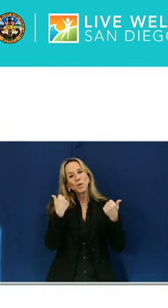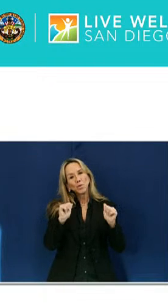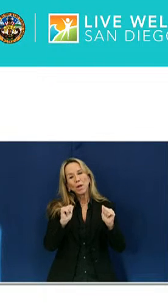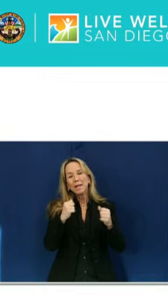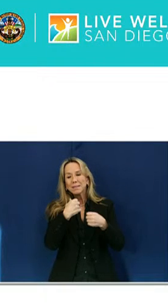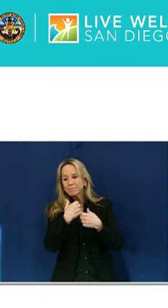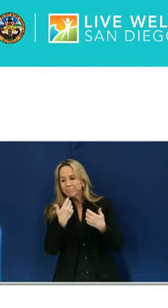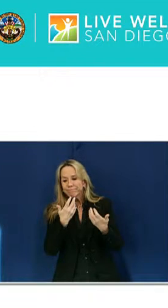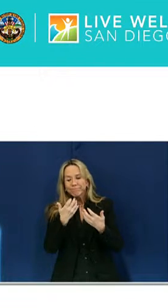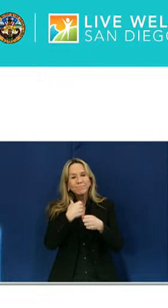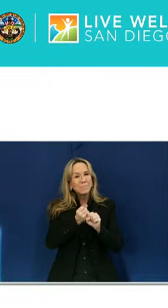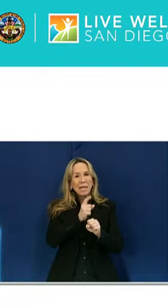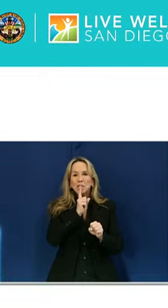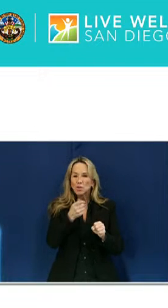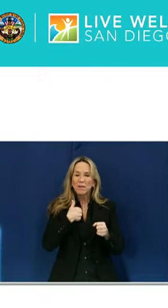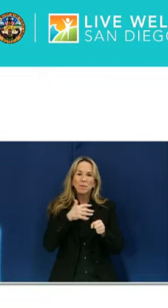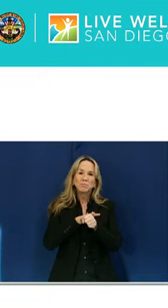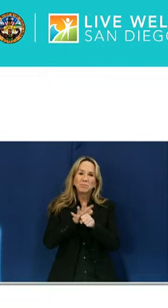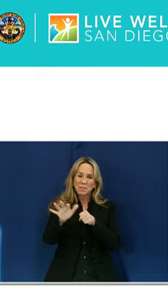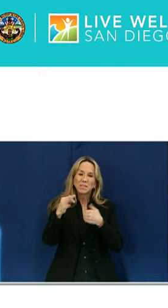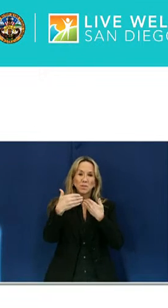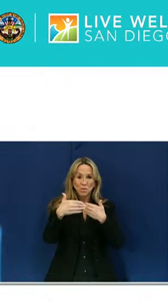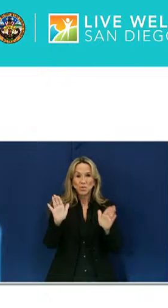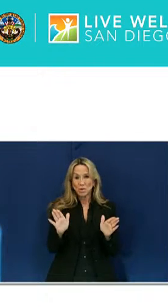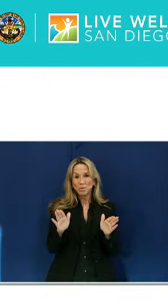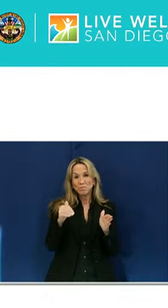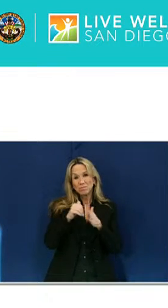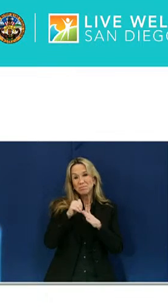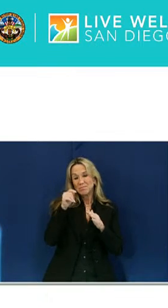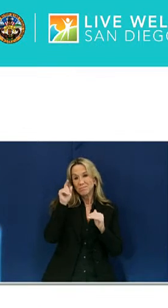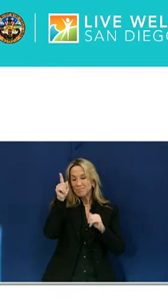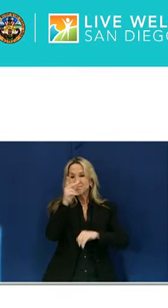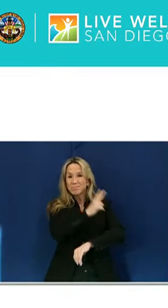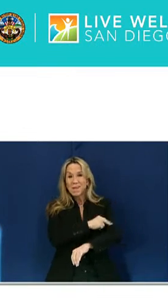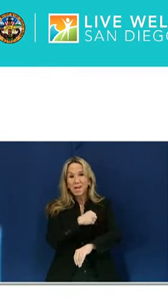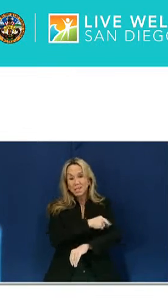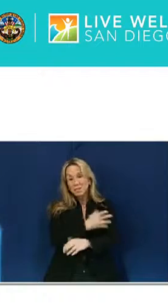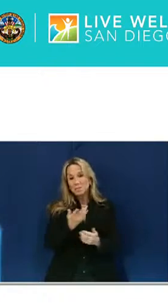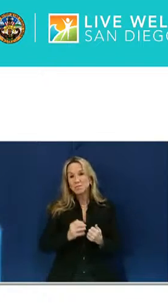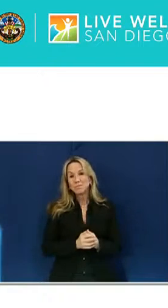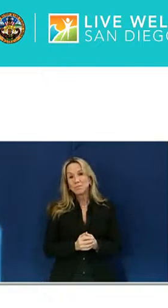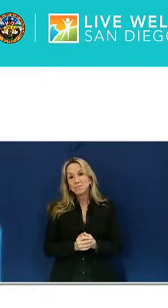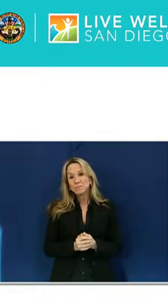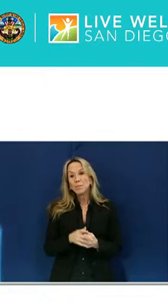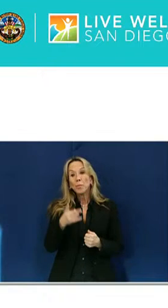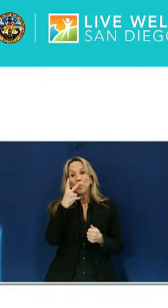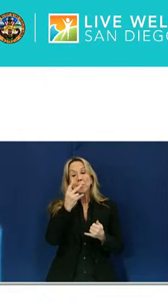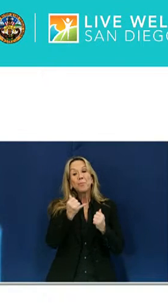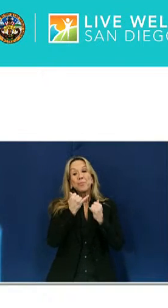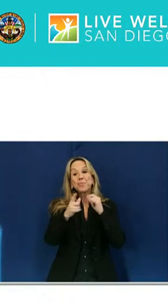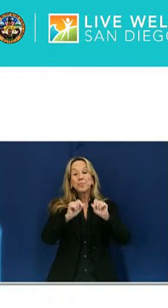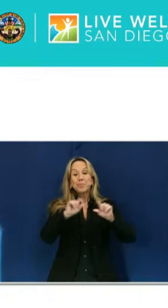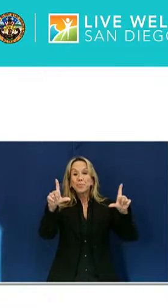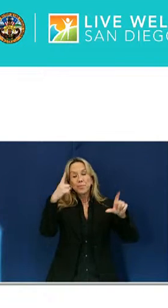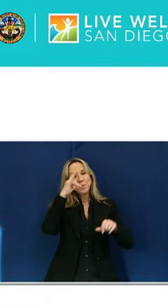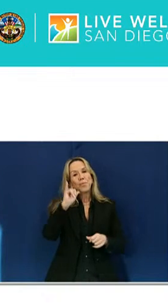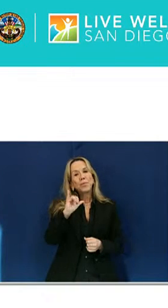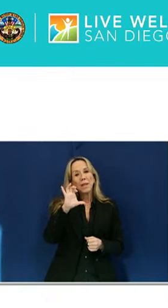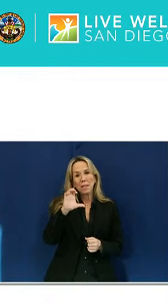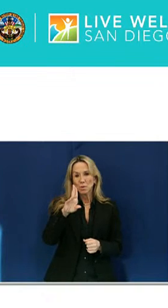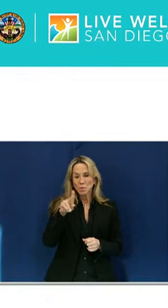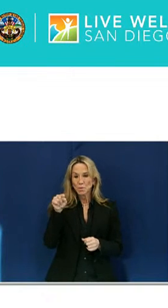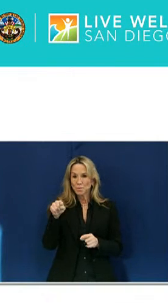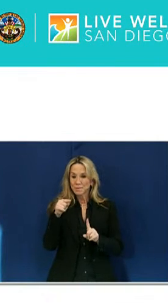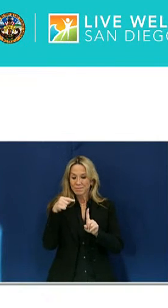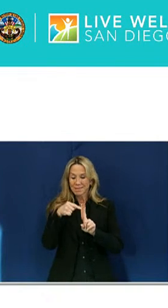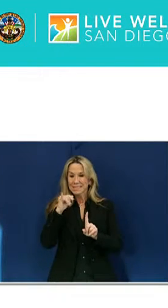capacity and do everything possible to maintain the integrity of our healthcare system. And then the last point you'll see here is just our ICU capacity. Again,